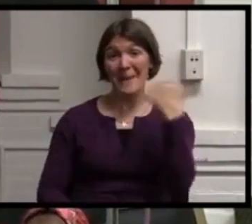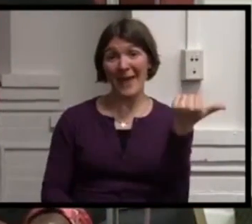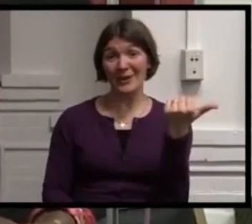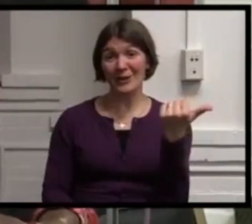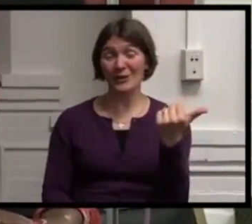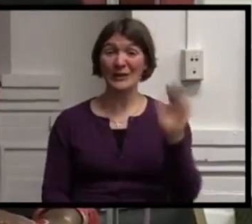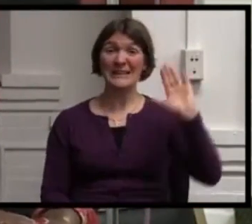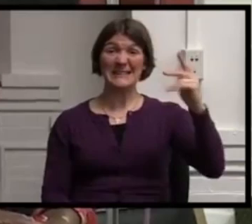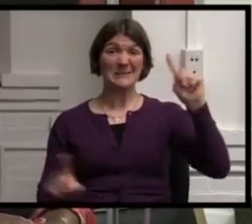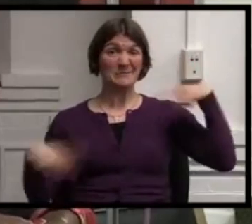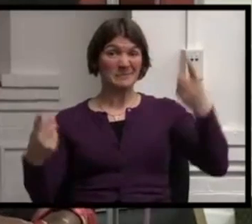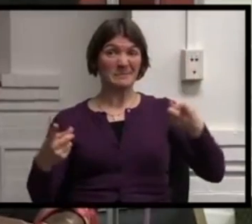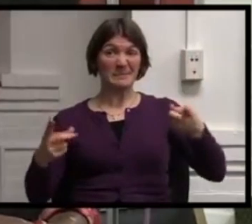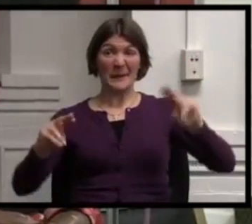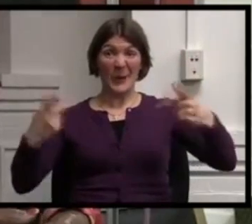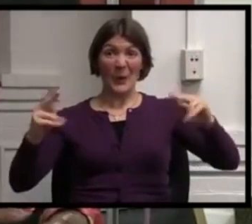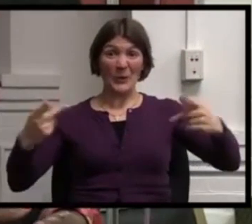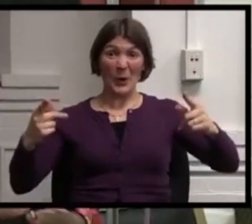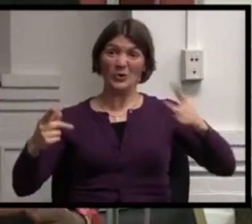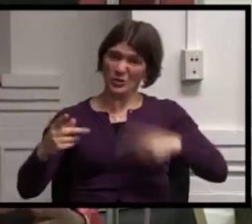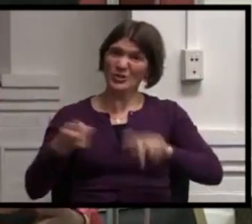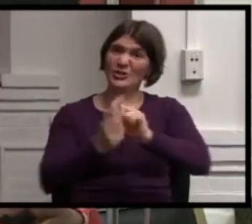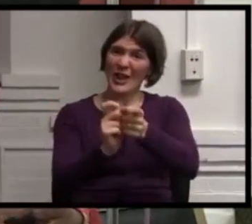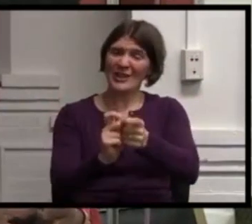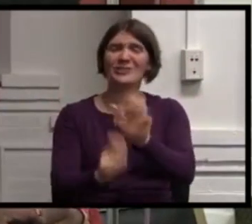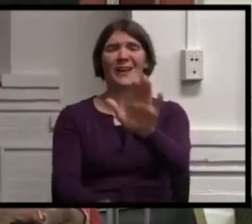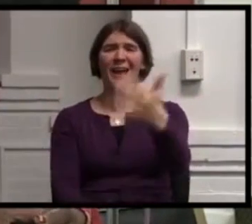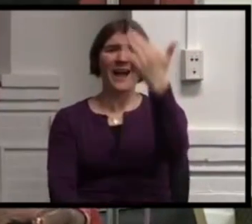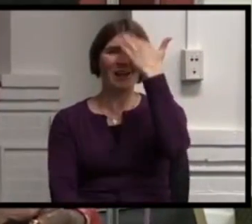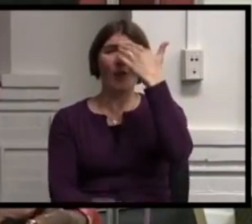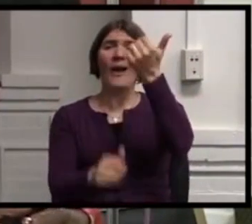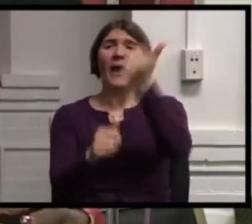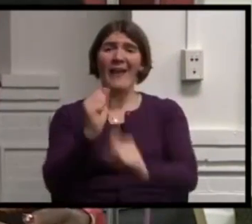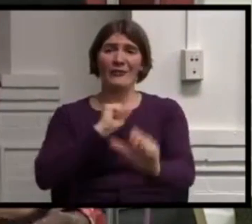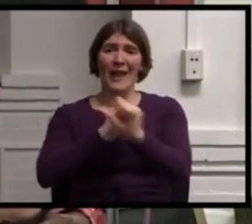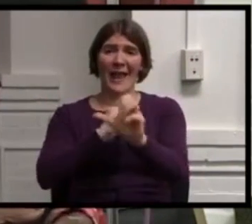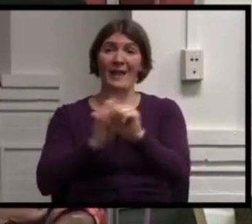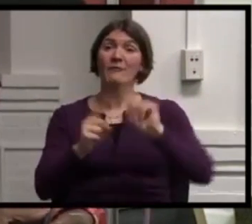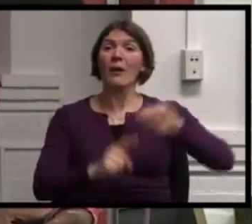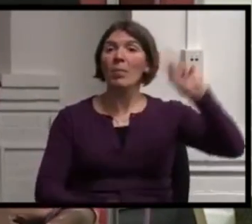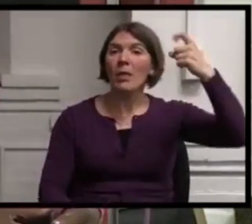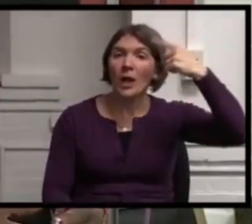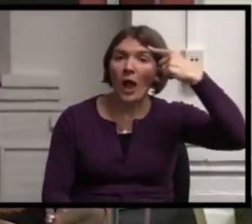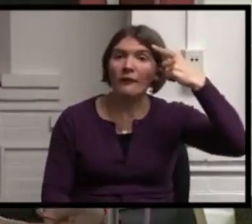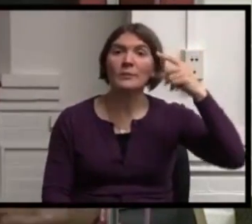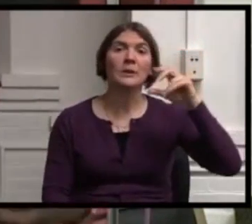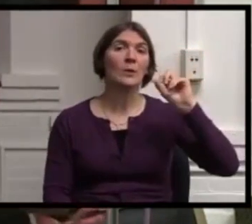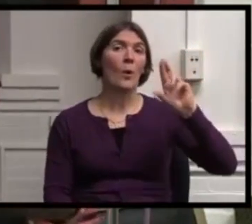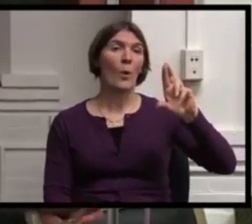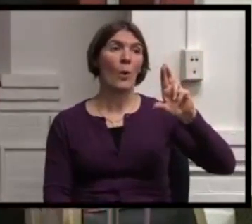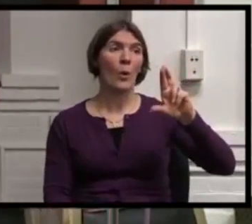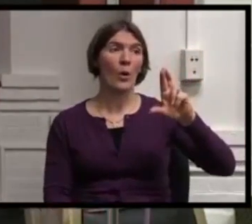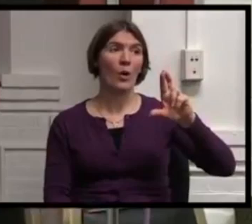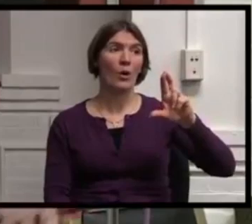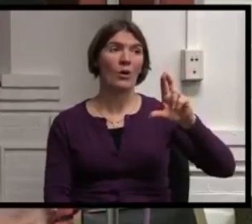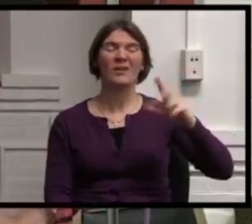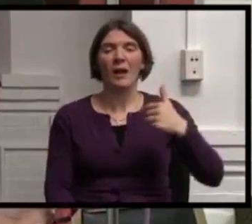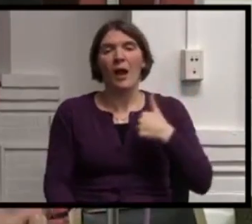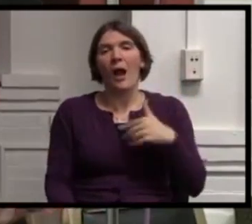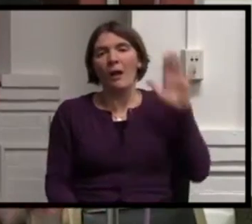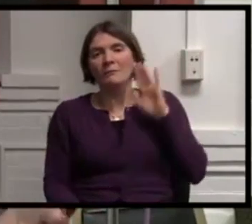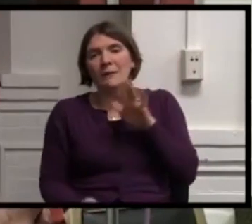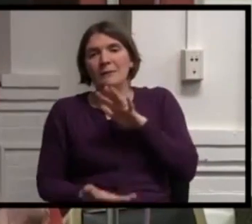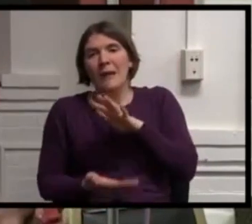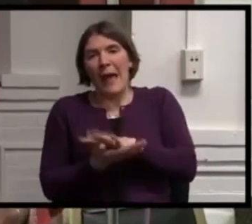need to be employed. I know every ad that the government or since